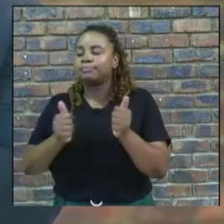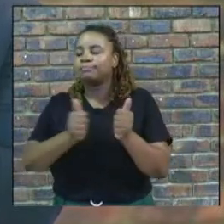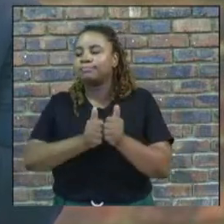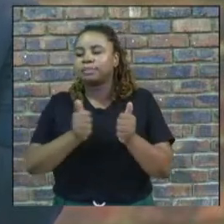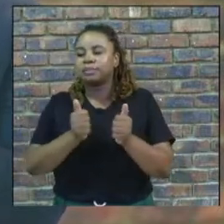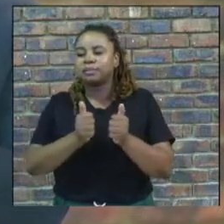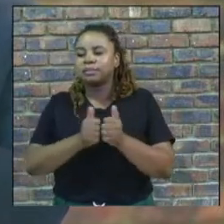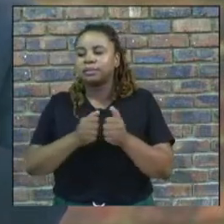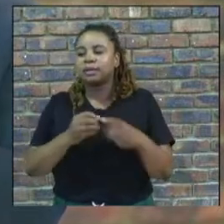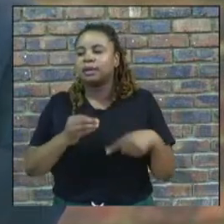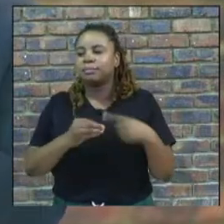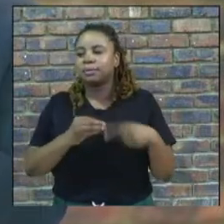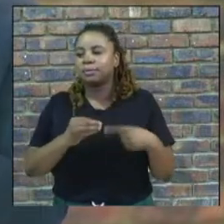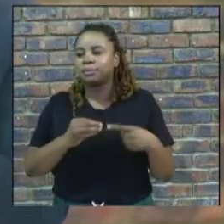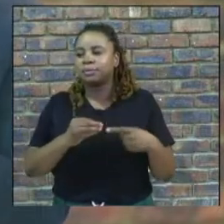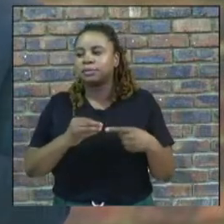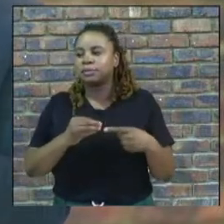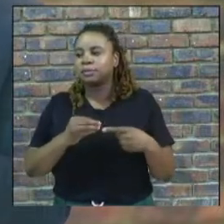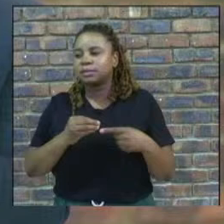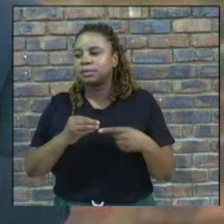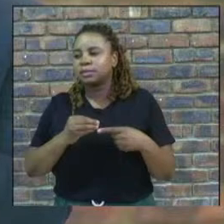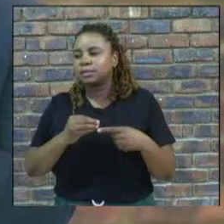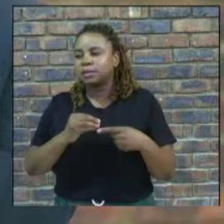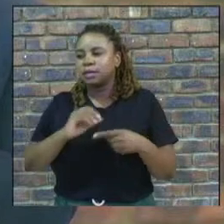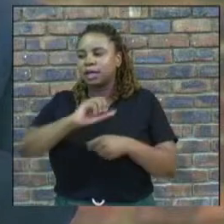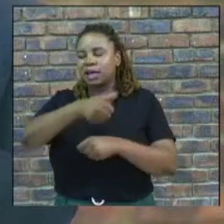what we call coastal provinces, right?